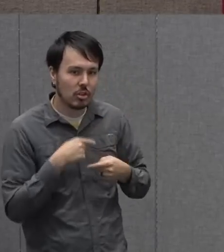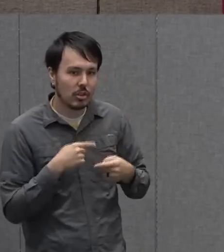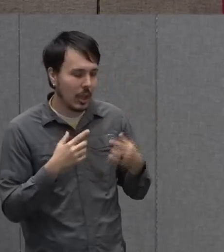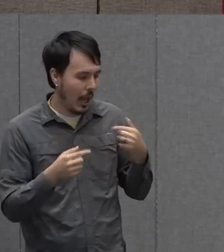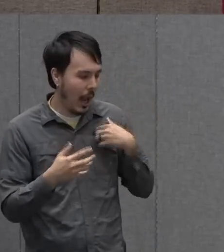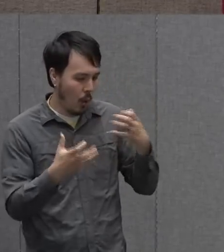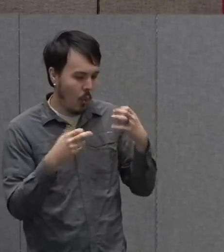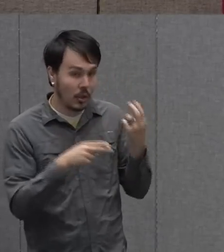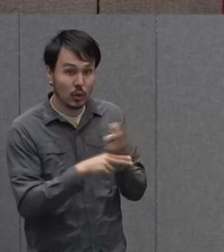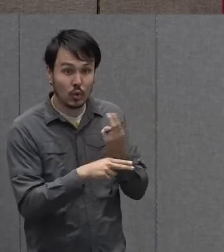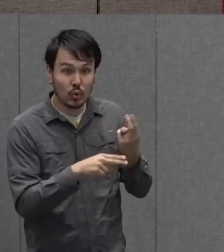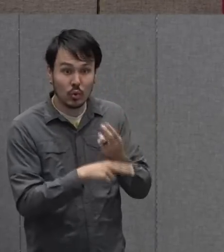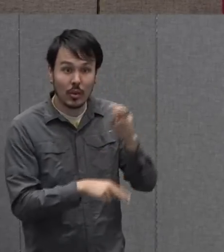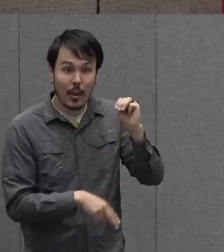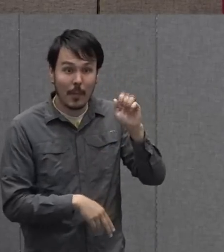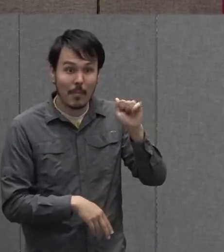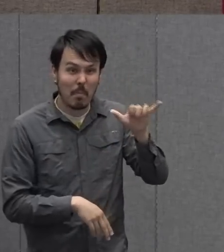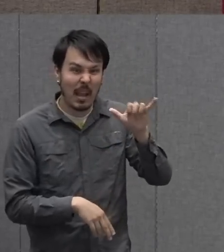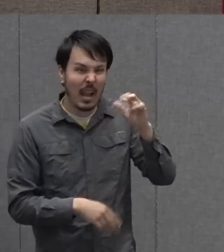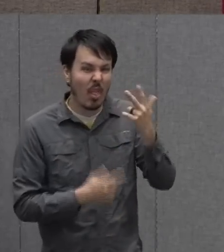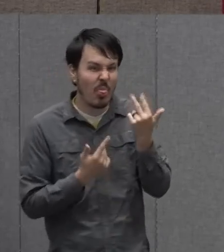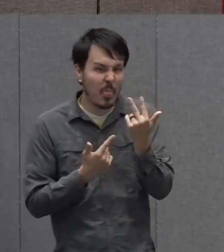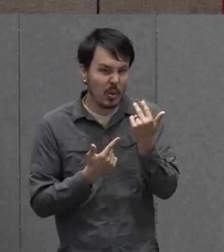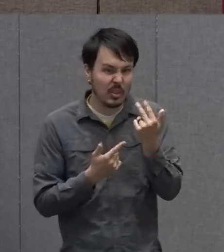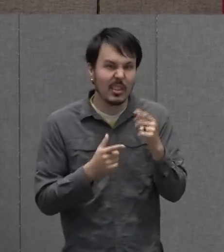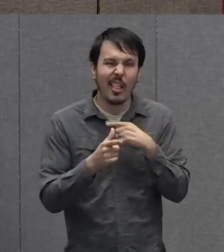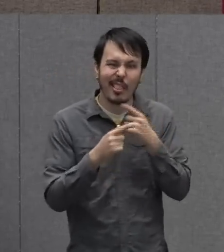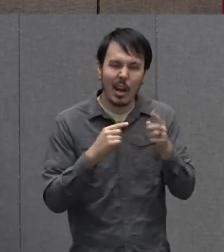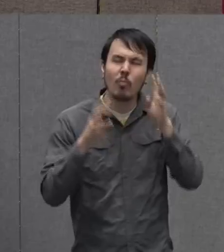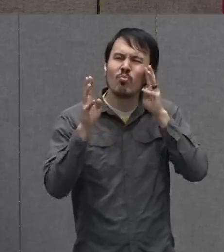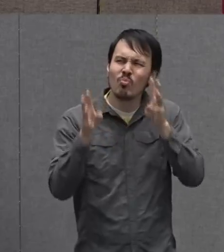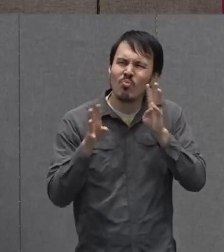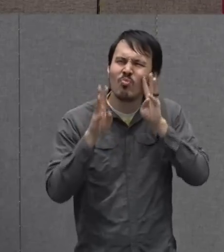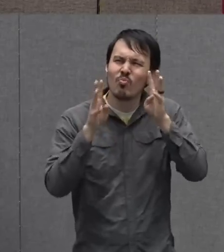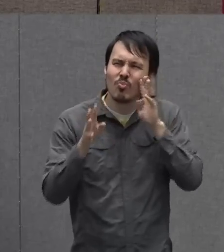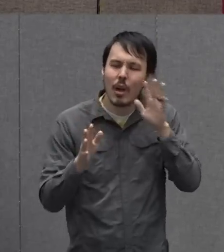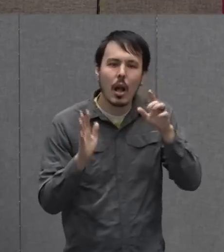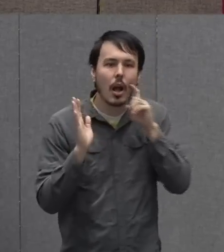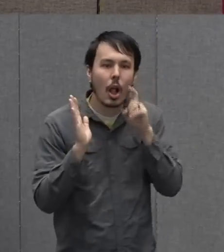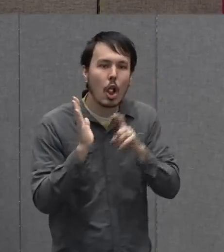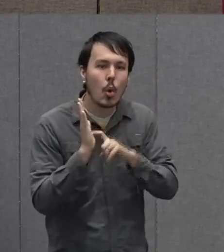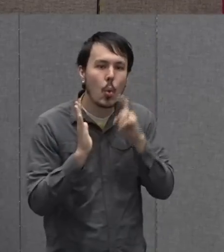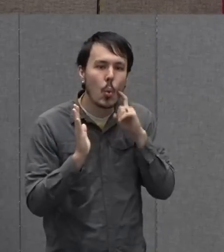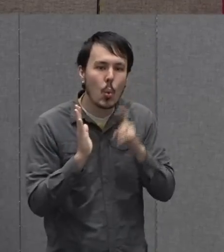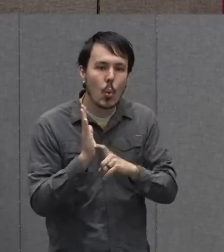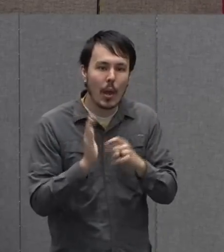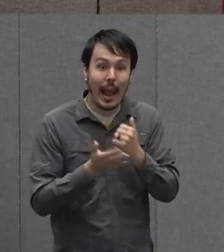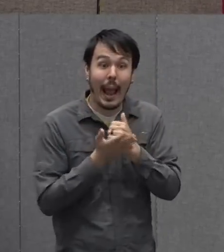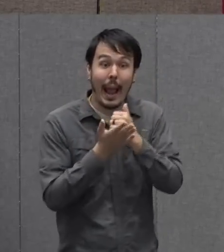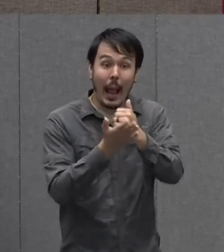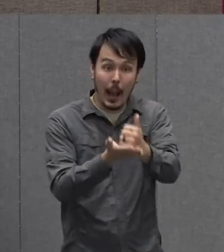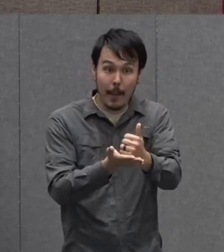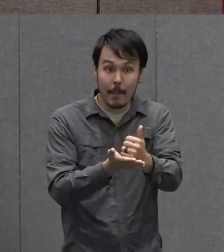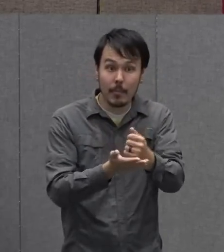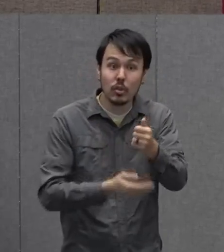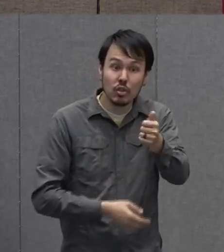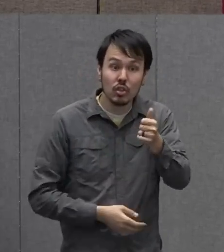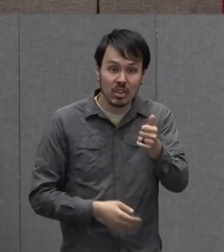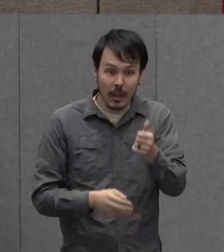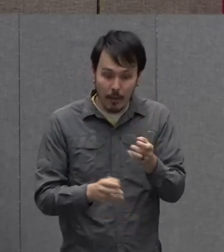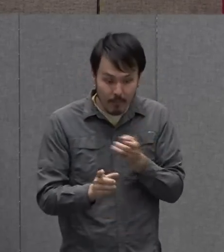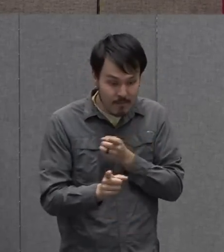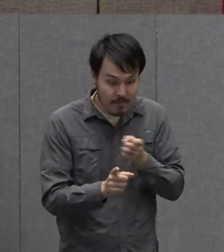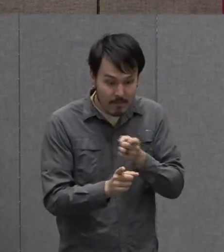May 13th, so then I built clues to help me lead you to May